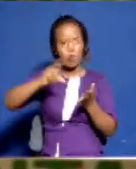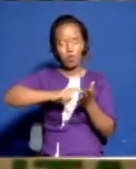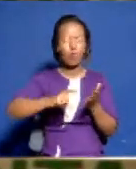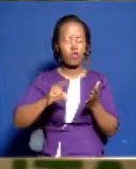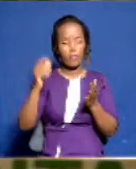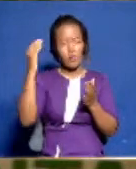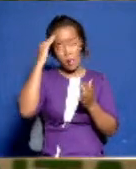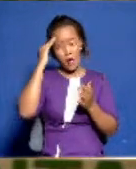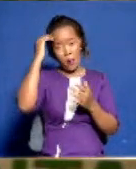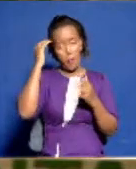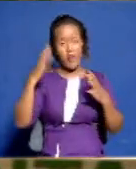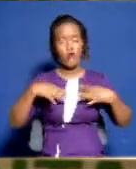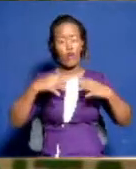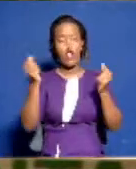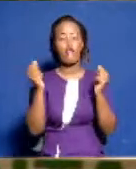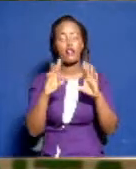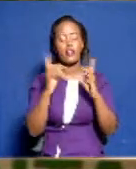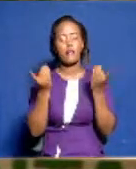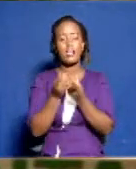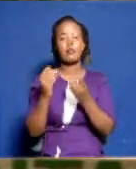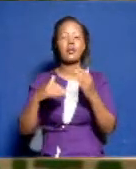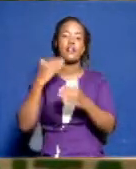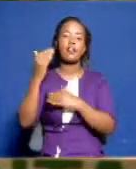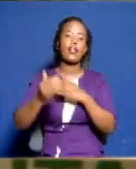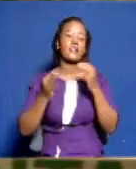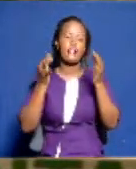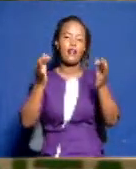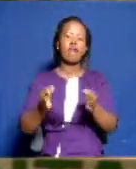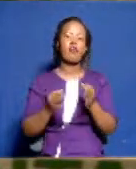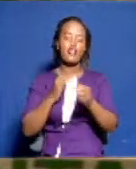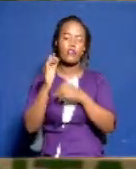department during the next financial year.